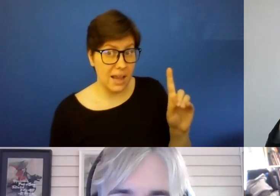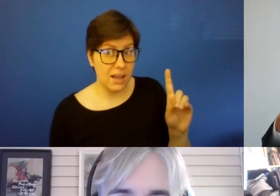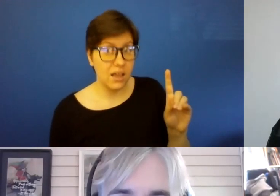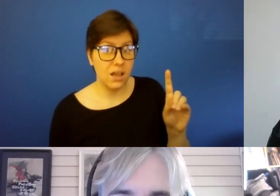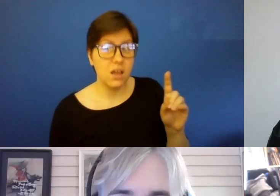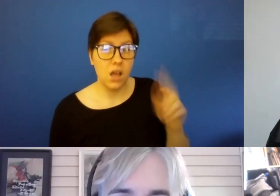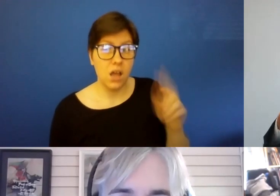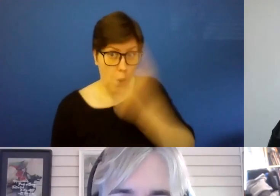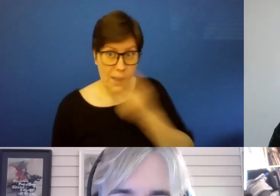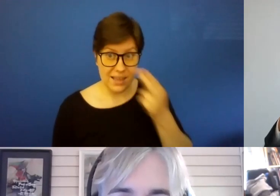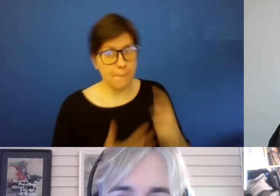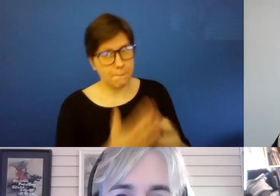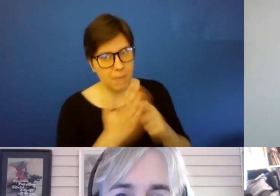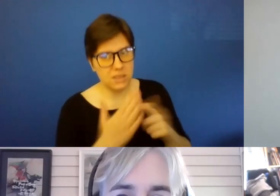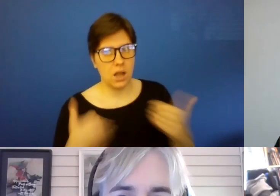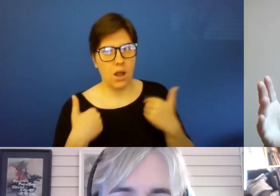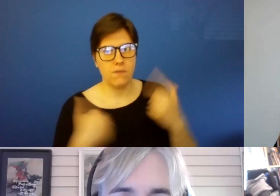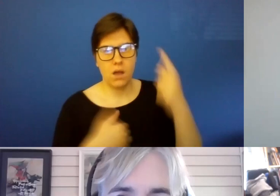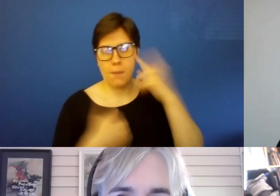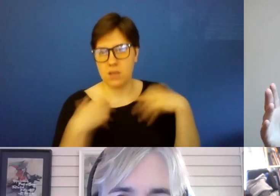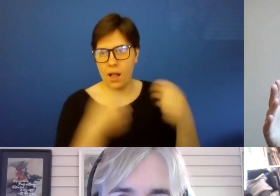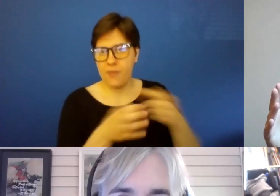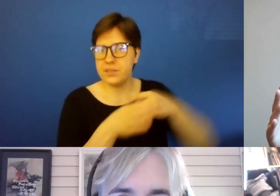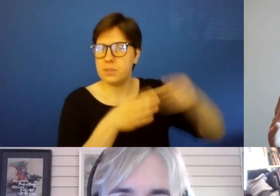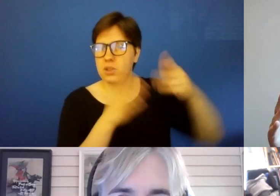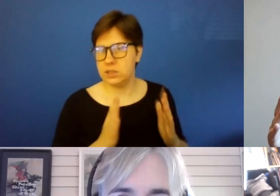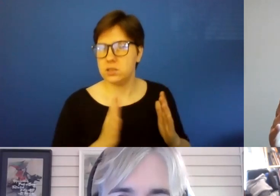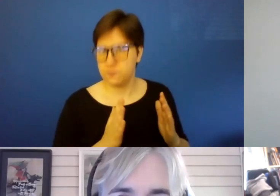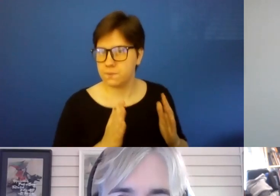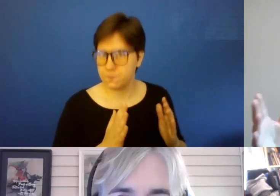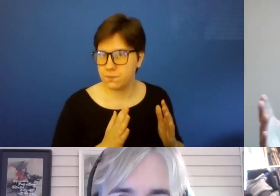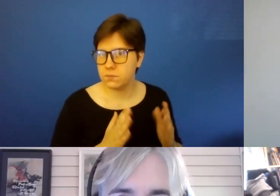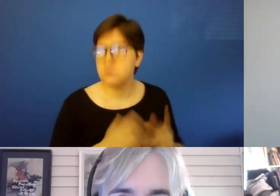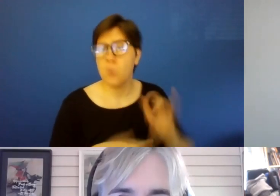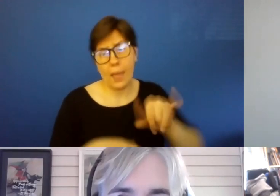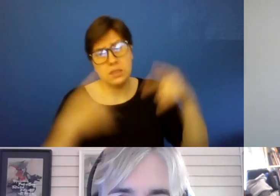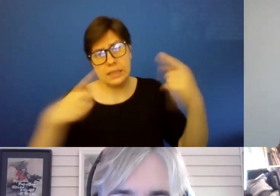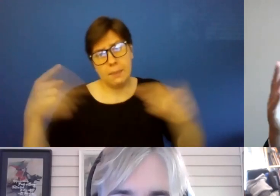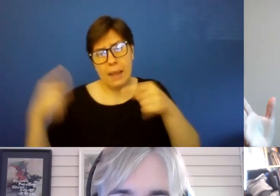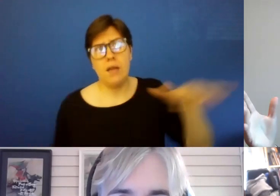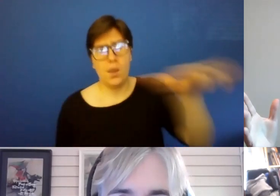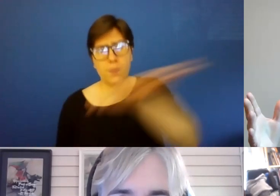a mental health specialist assessment. So that's a debate that's happening, is